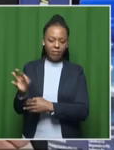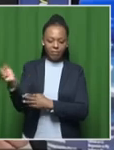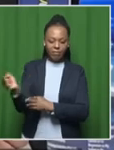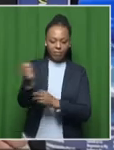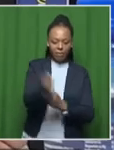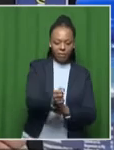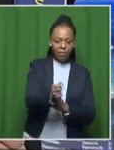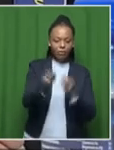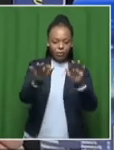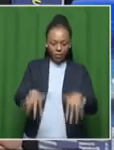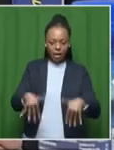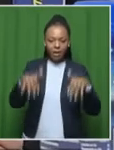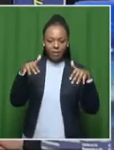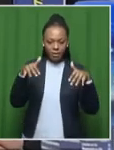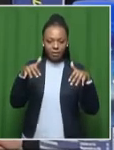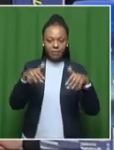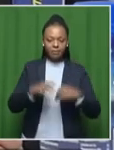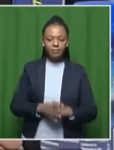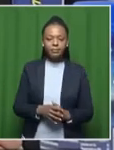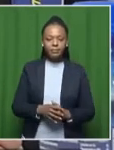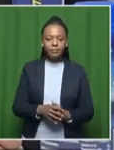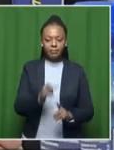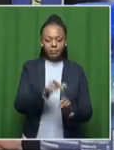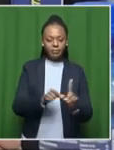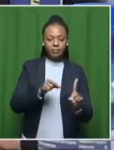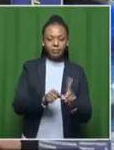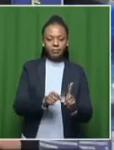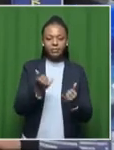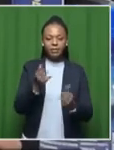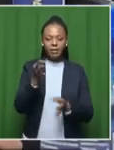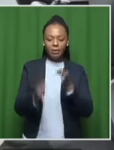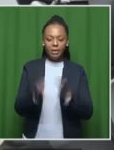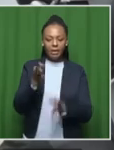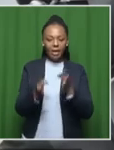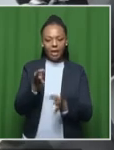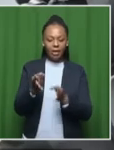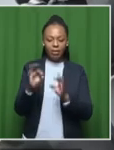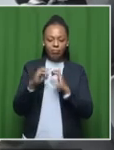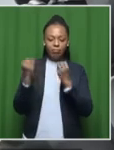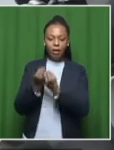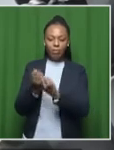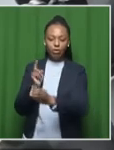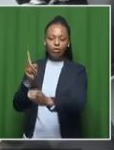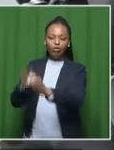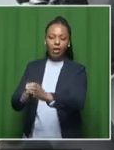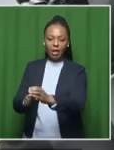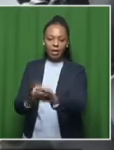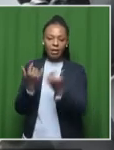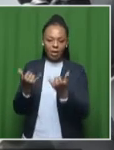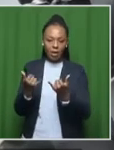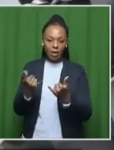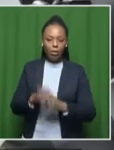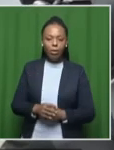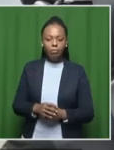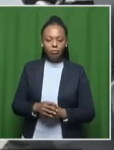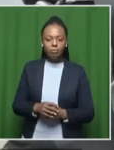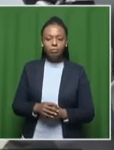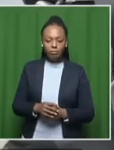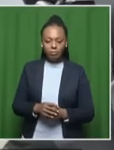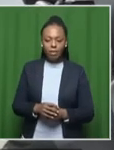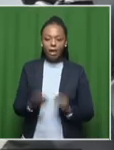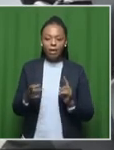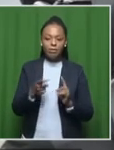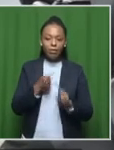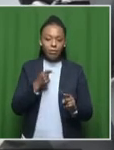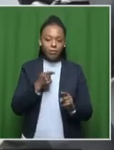to Parliament. The political future of Shivambu is now with the MK party that he has officially joined. Out of respect